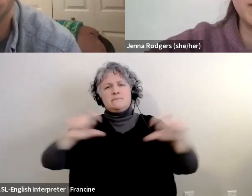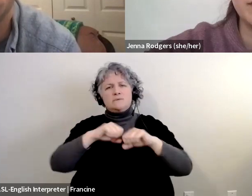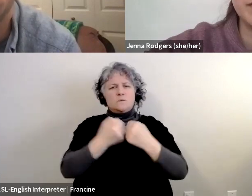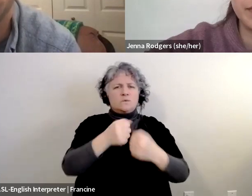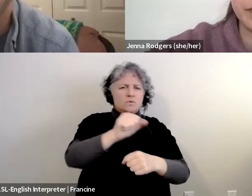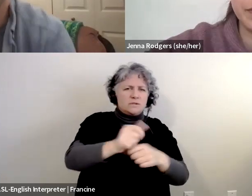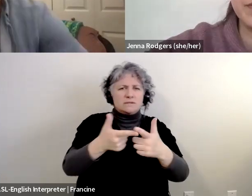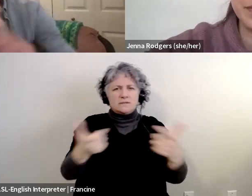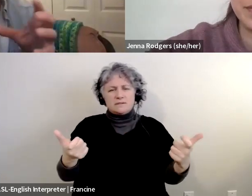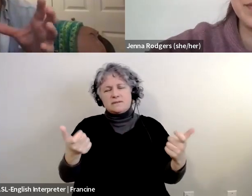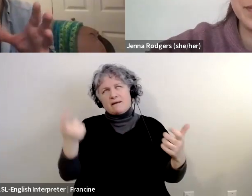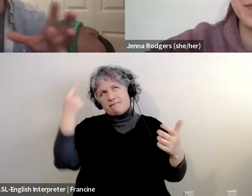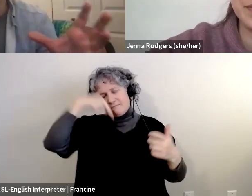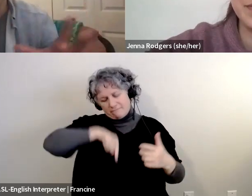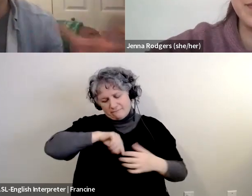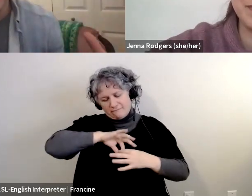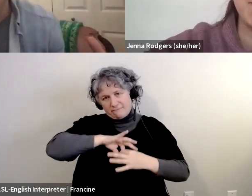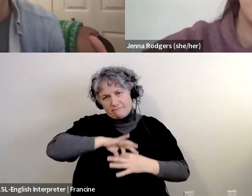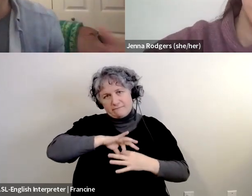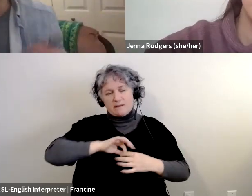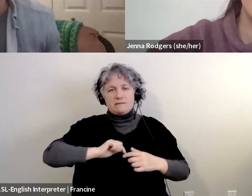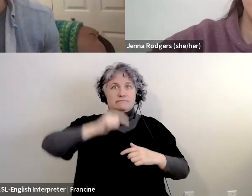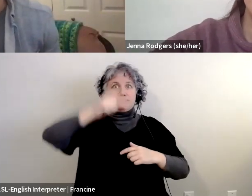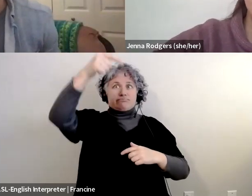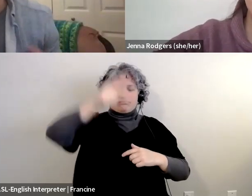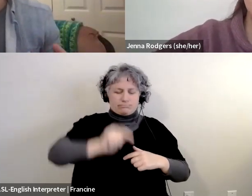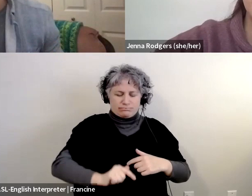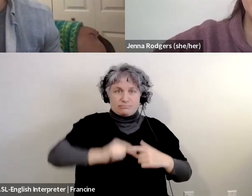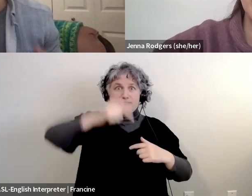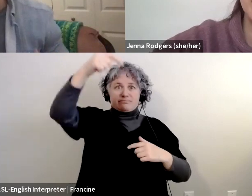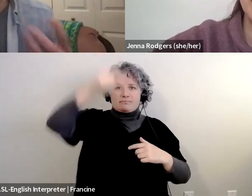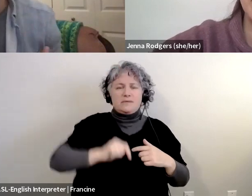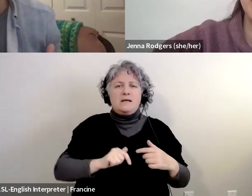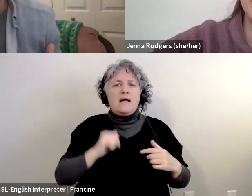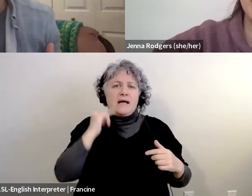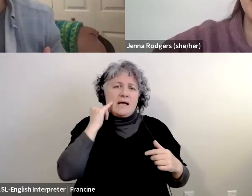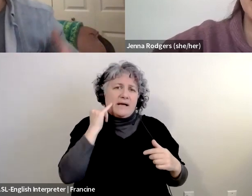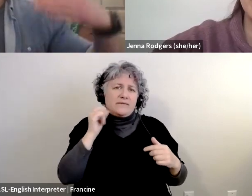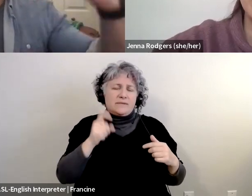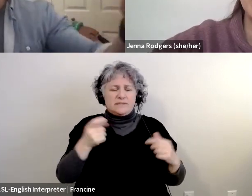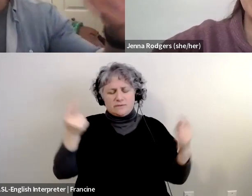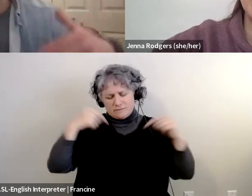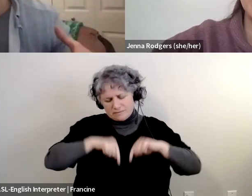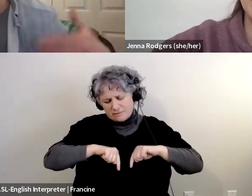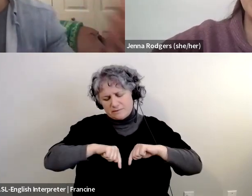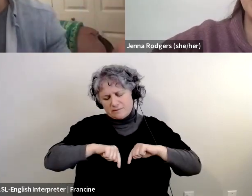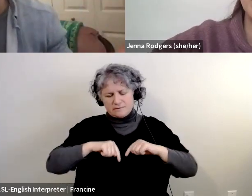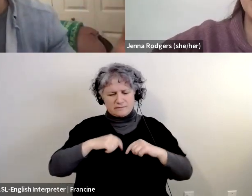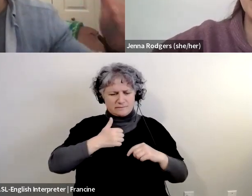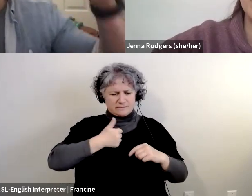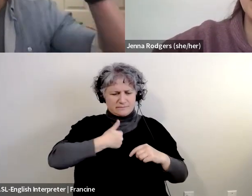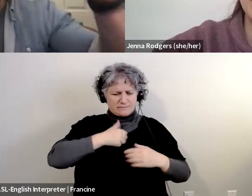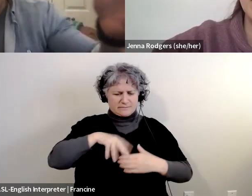And you move in and out. If you need to go back to that personal to fuel up so that you can continue to have